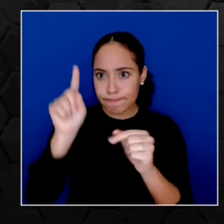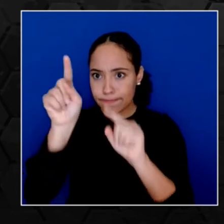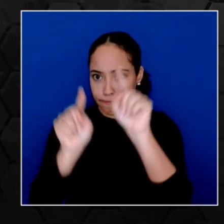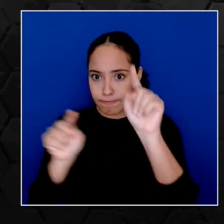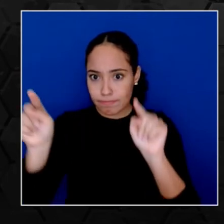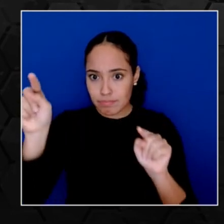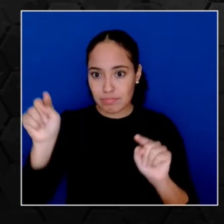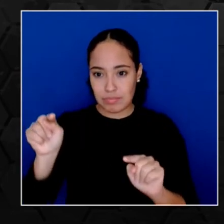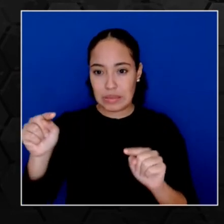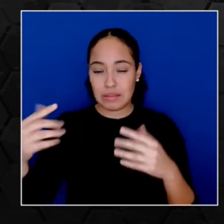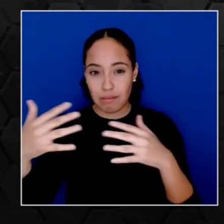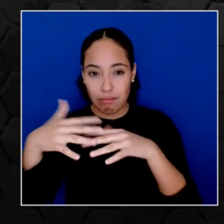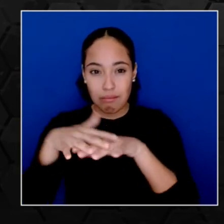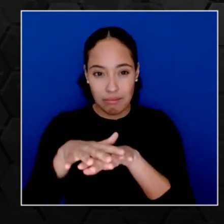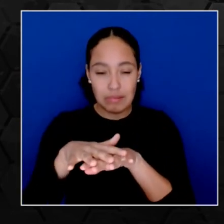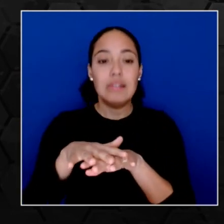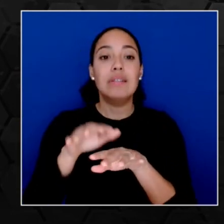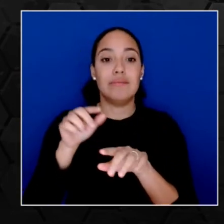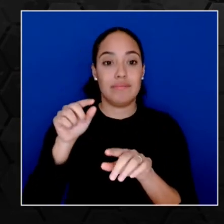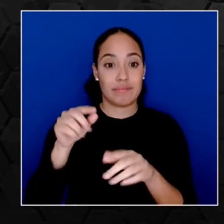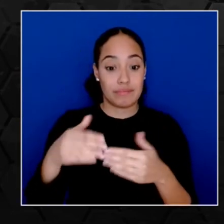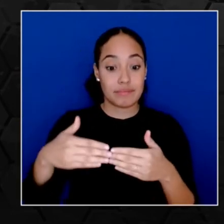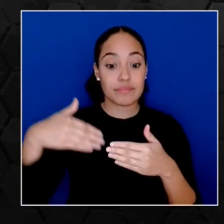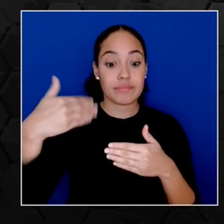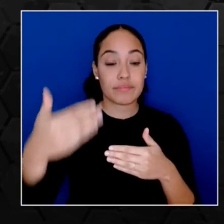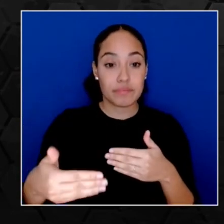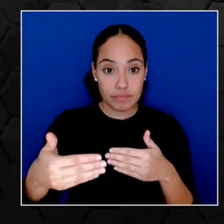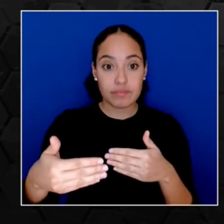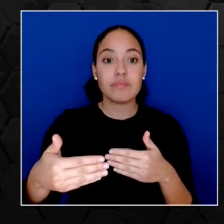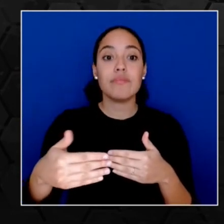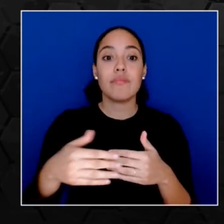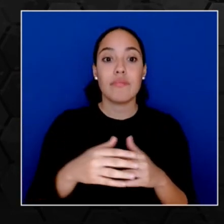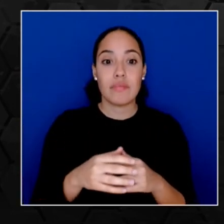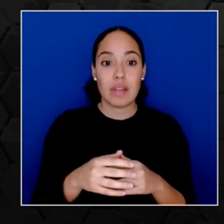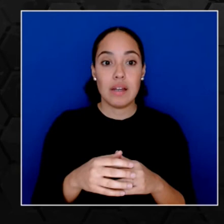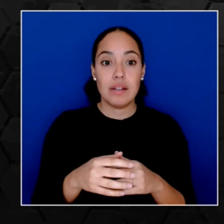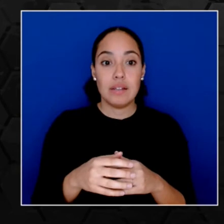like web job instance, which is used for like training machine learning